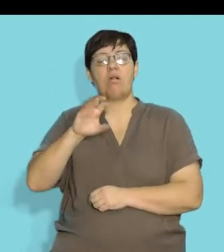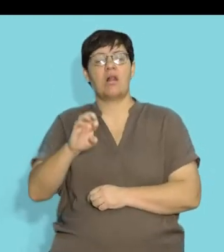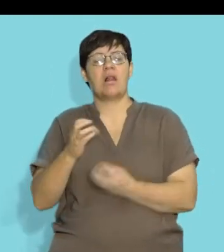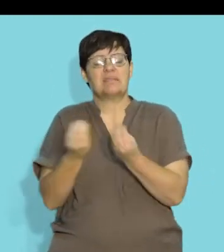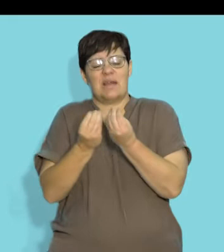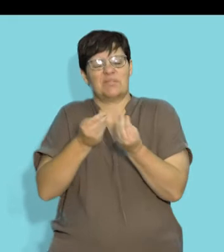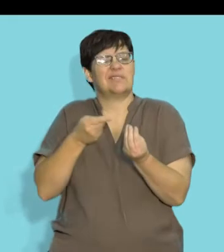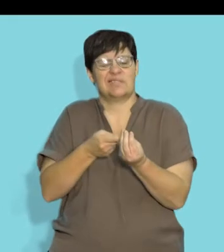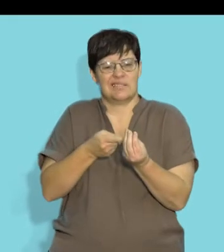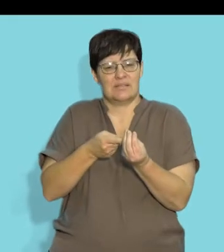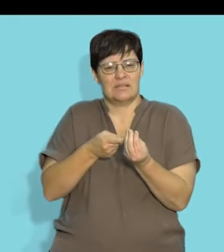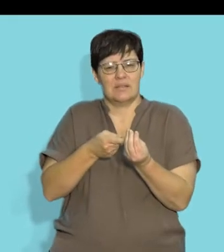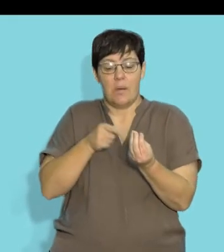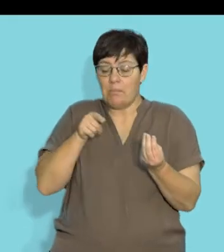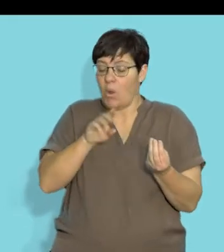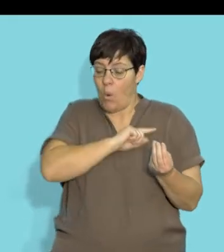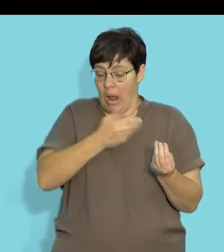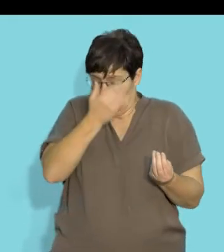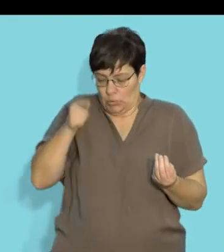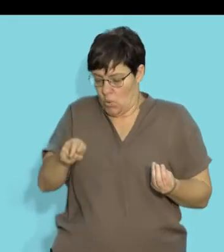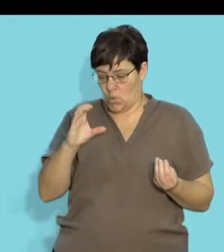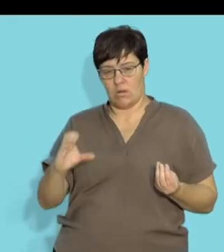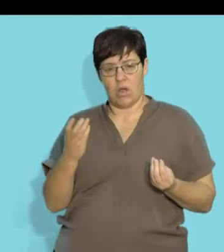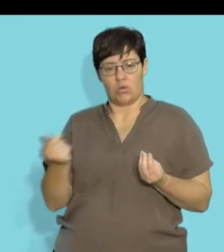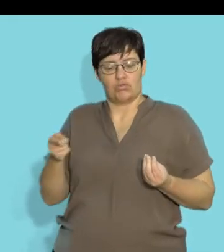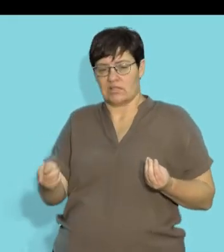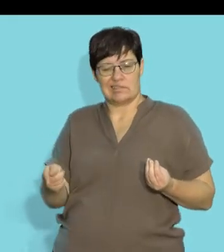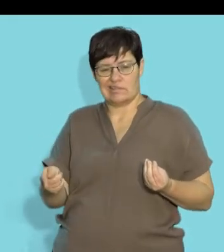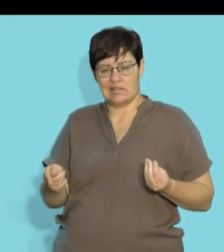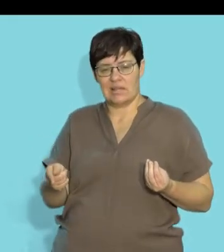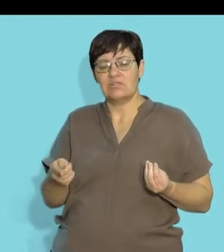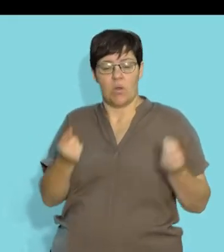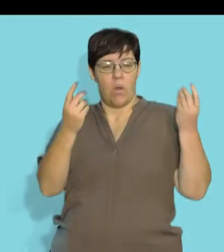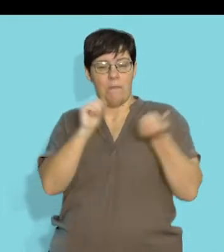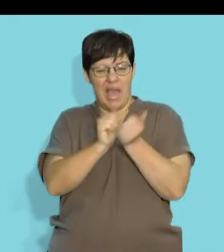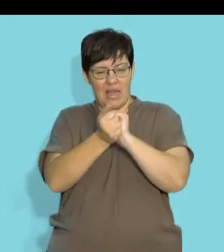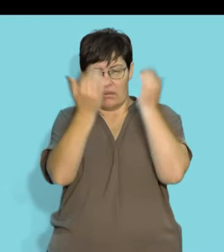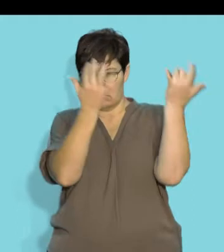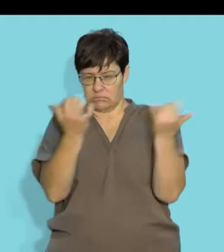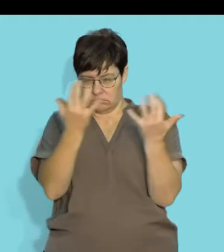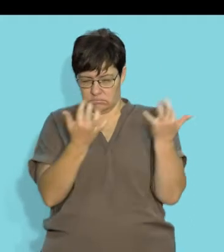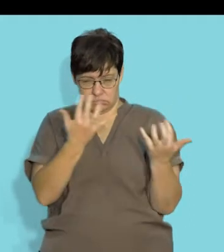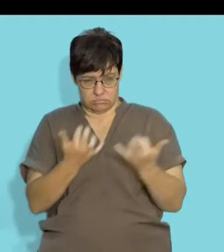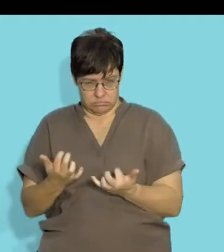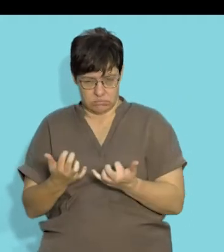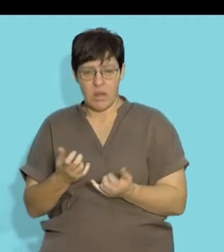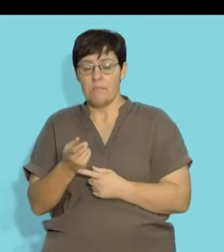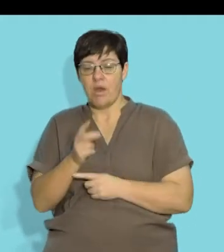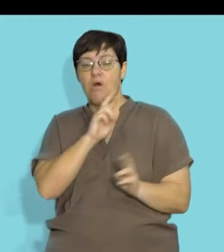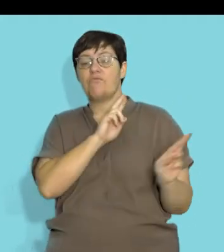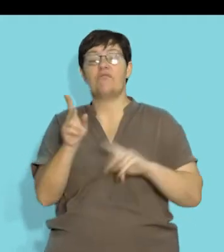the moles of substance, determining the unknown concentration, all those, mathematical calculations that